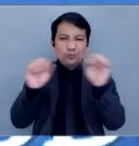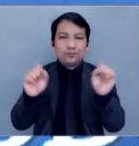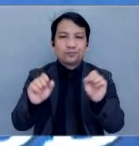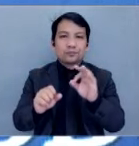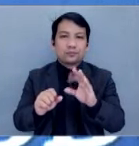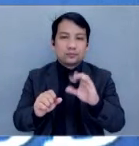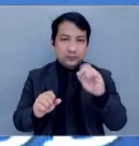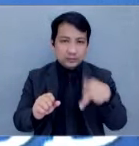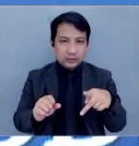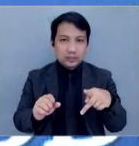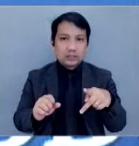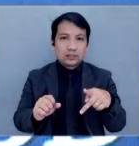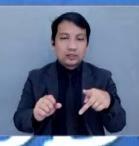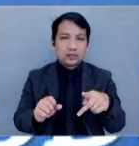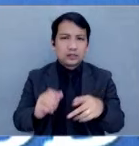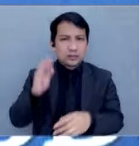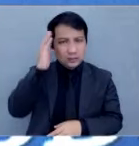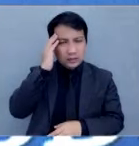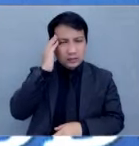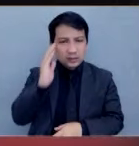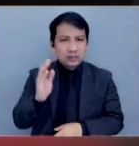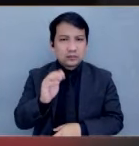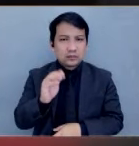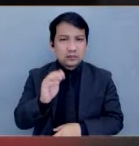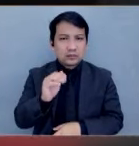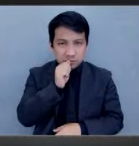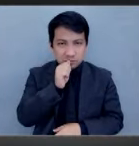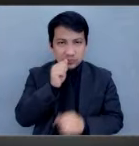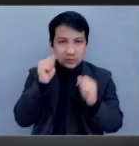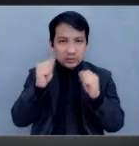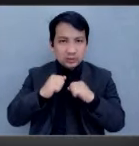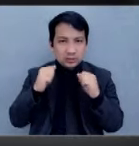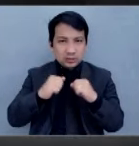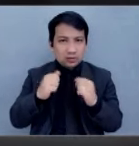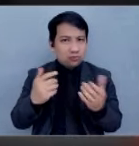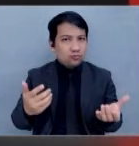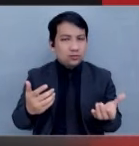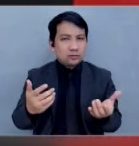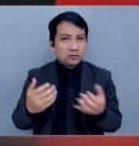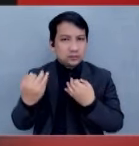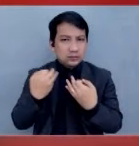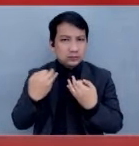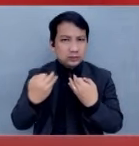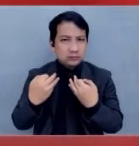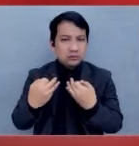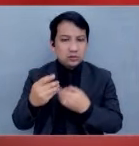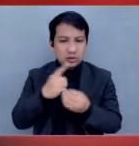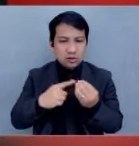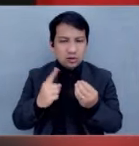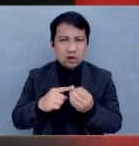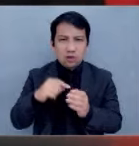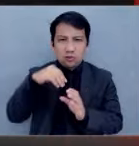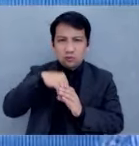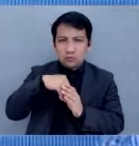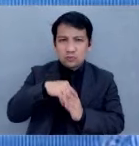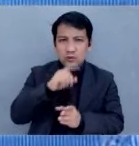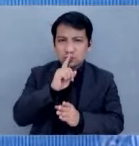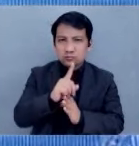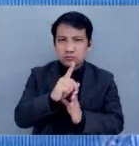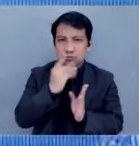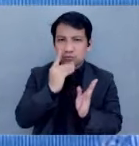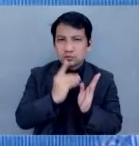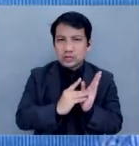ngayon, ang alam lang niya ay may secret agreement. Wala man lang daw makapagsabi sa kanila kung ano ang totoong laman nito.